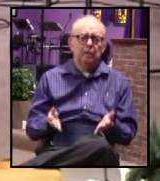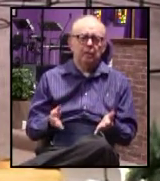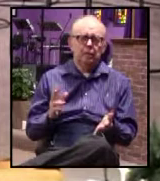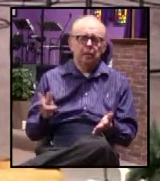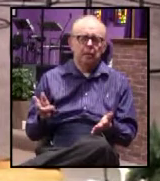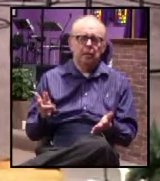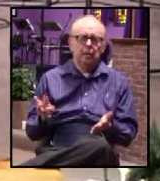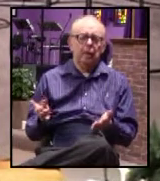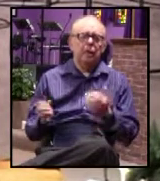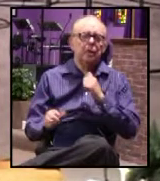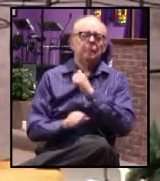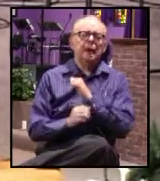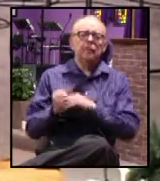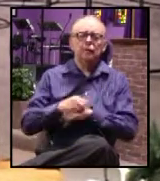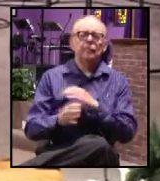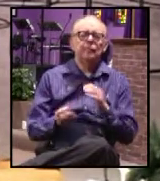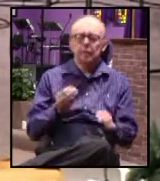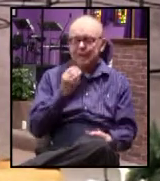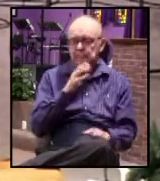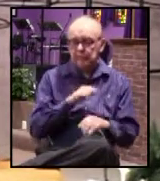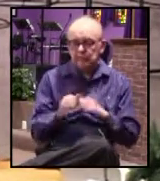3rd Passover meal together.